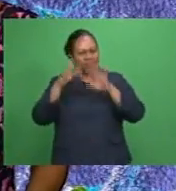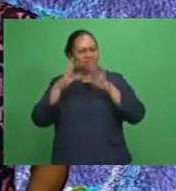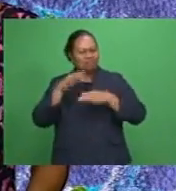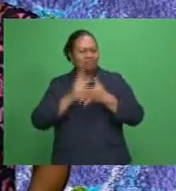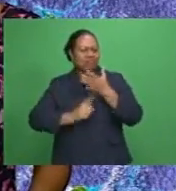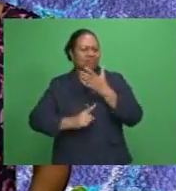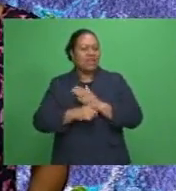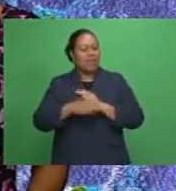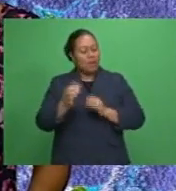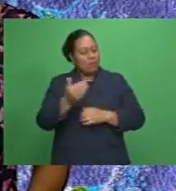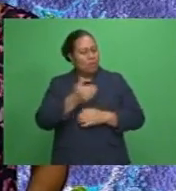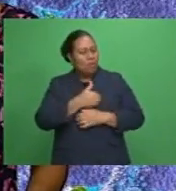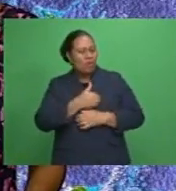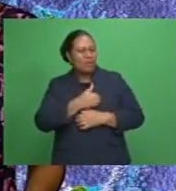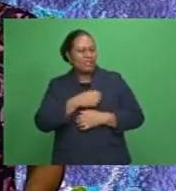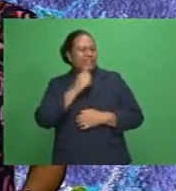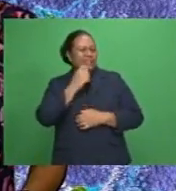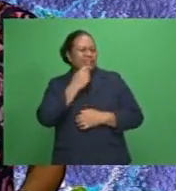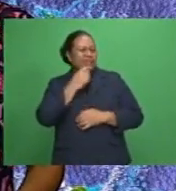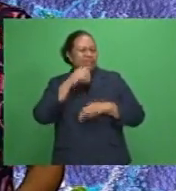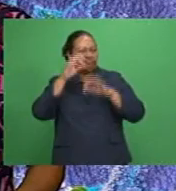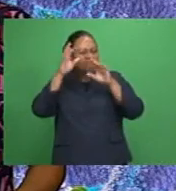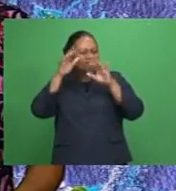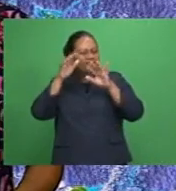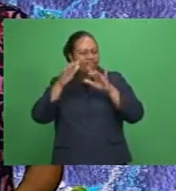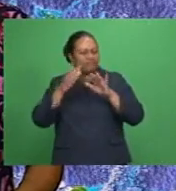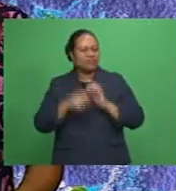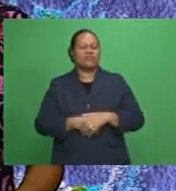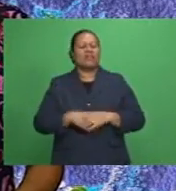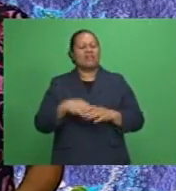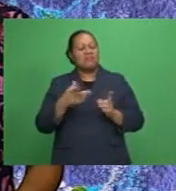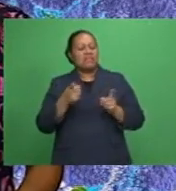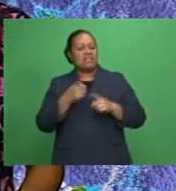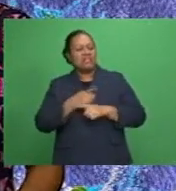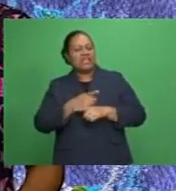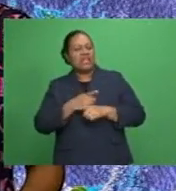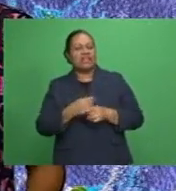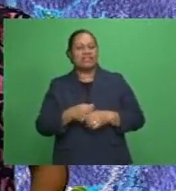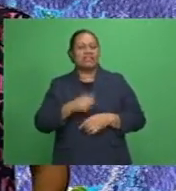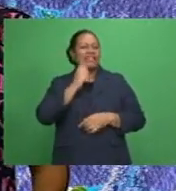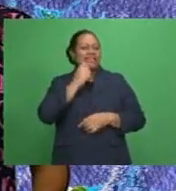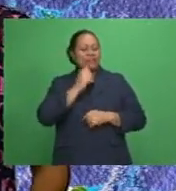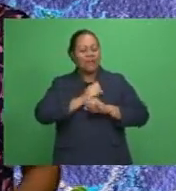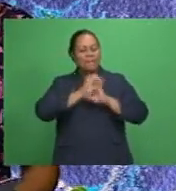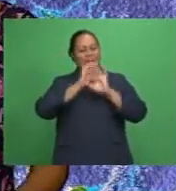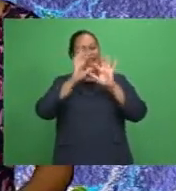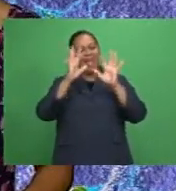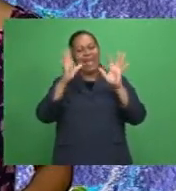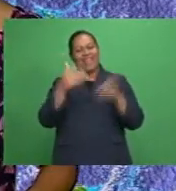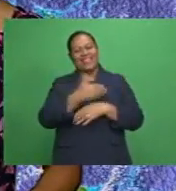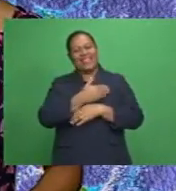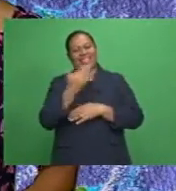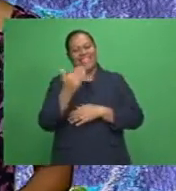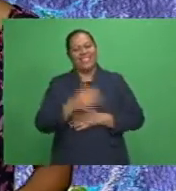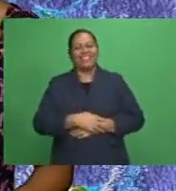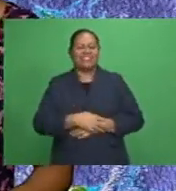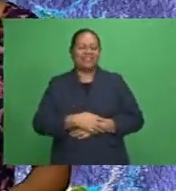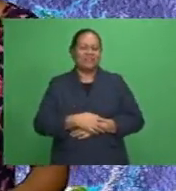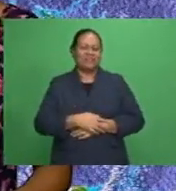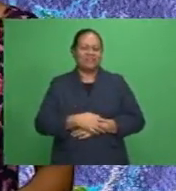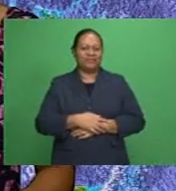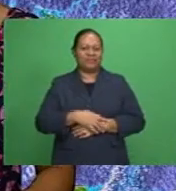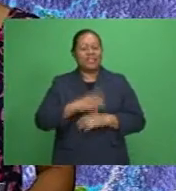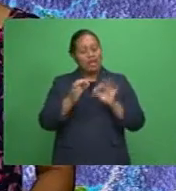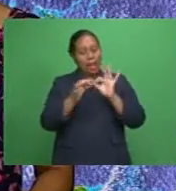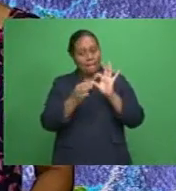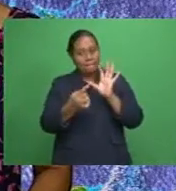The morning will have few sprinkles, but that will change to nicer and a brighter day. Tomorrow's temps, the Sokoton